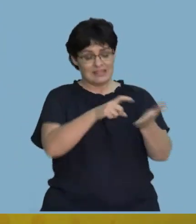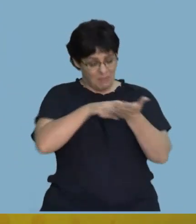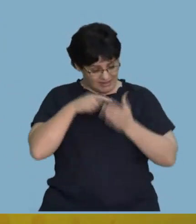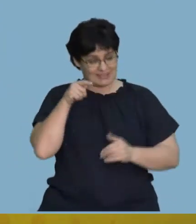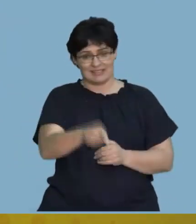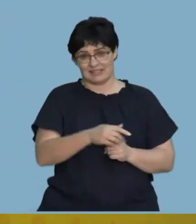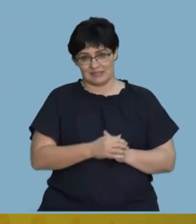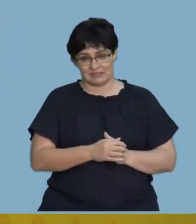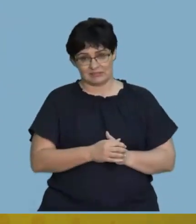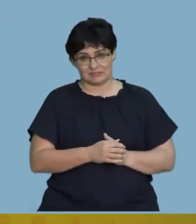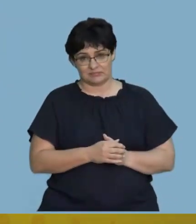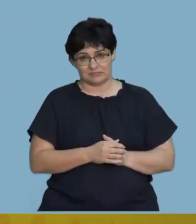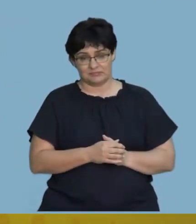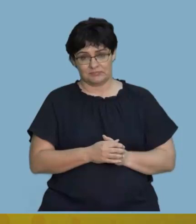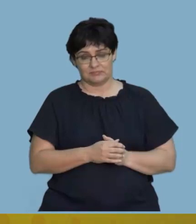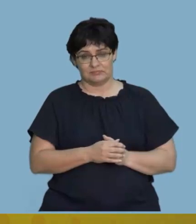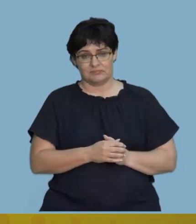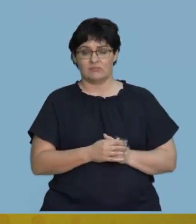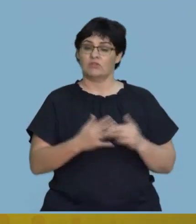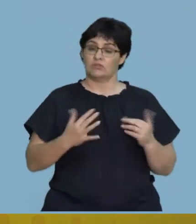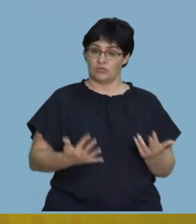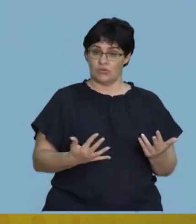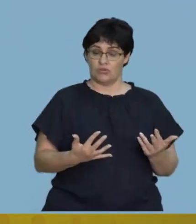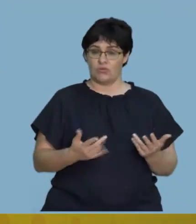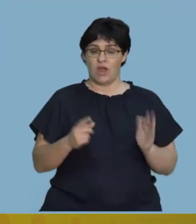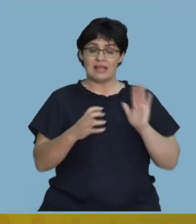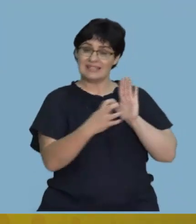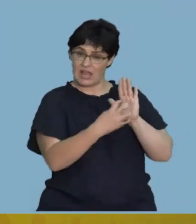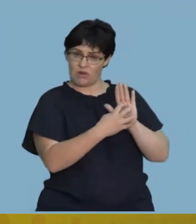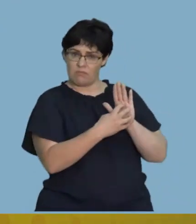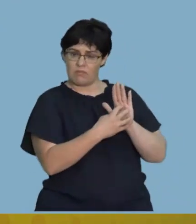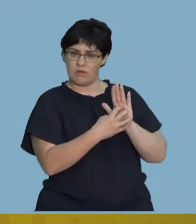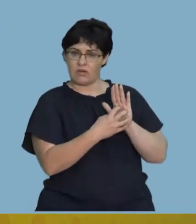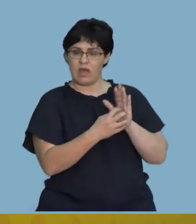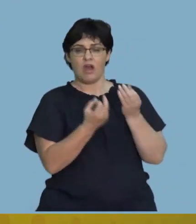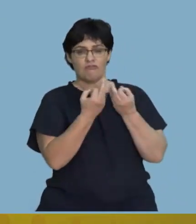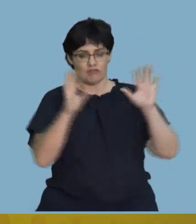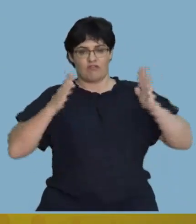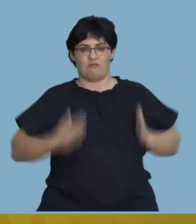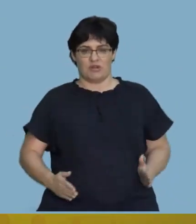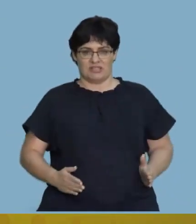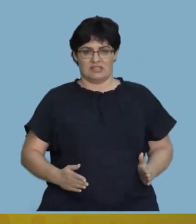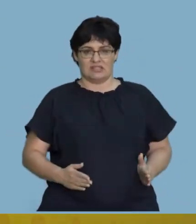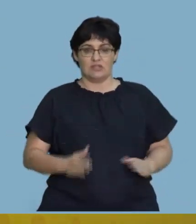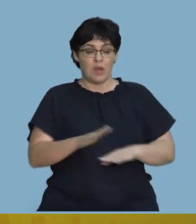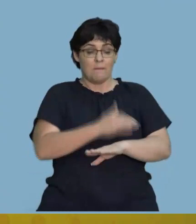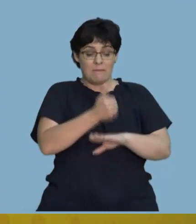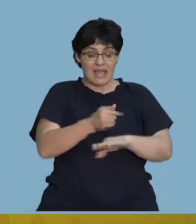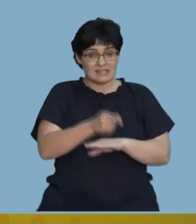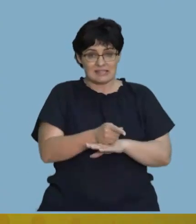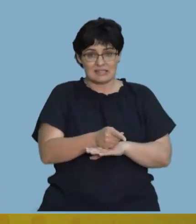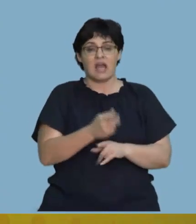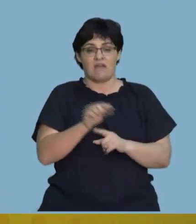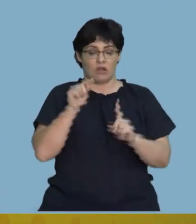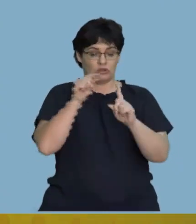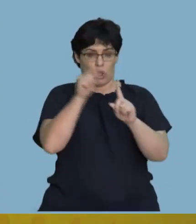draw a free body diagram. So this diagram is actually free of the body. So in the place of the body, we'll have a dot to represent that